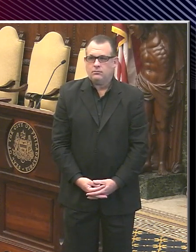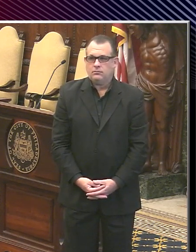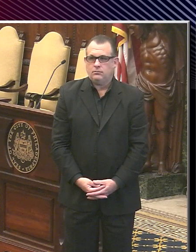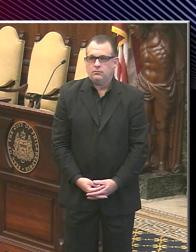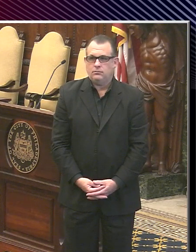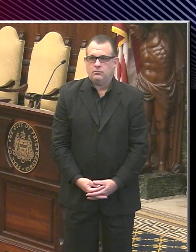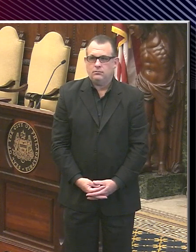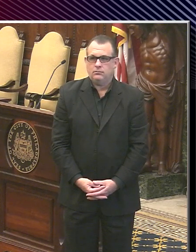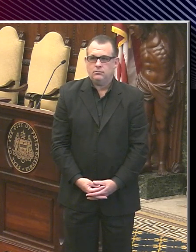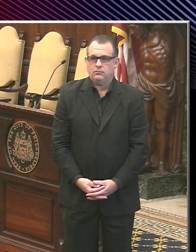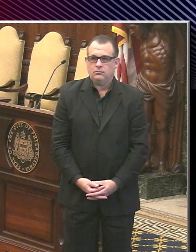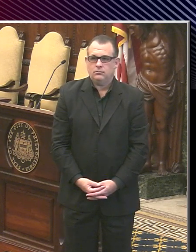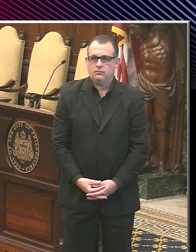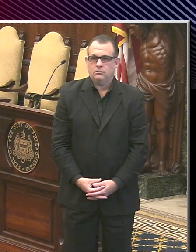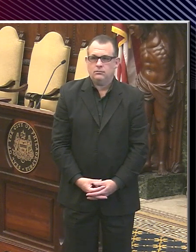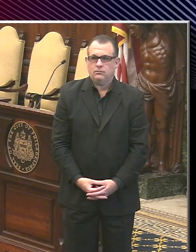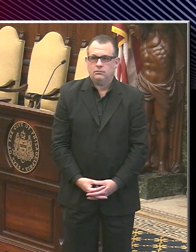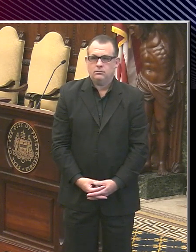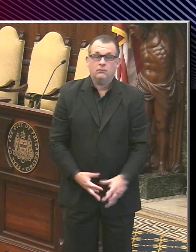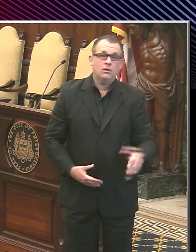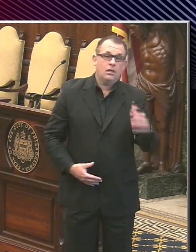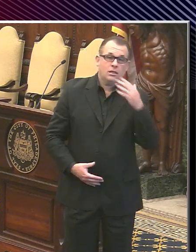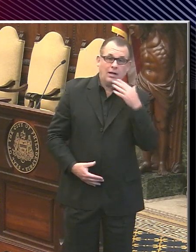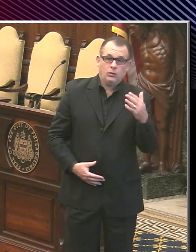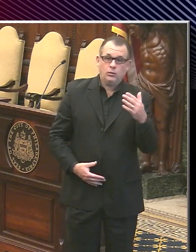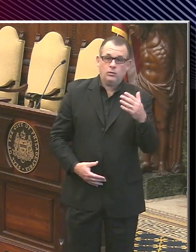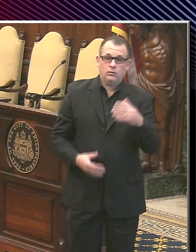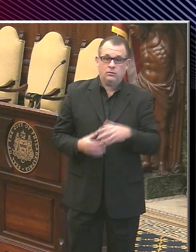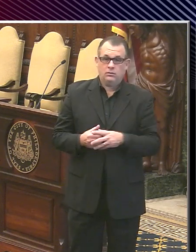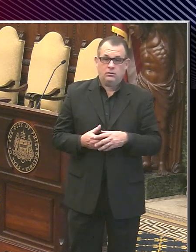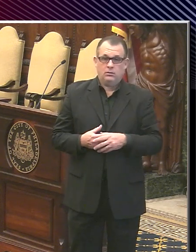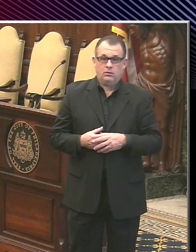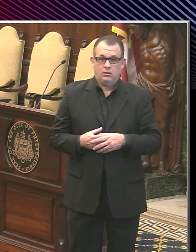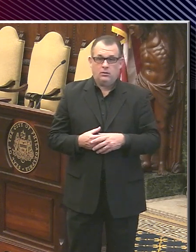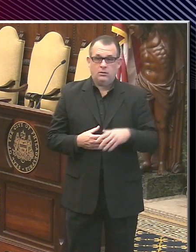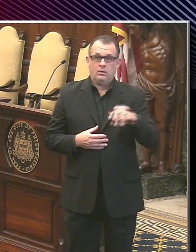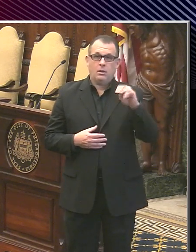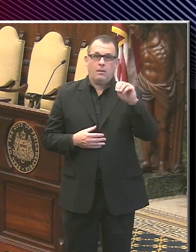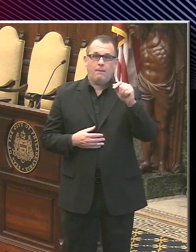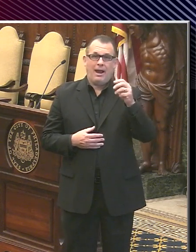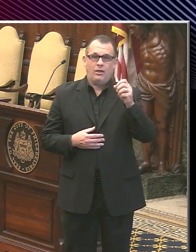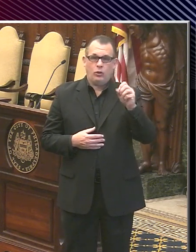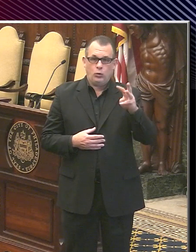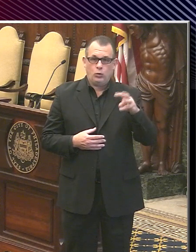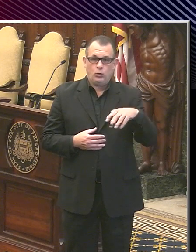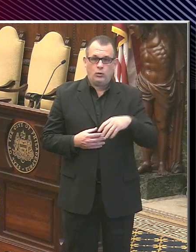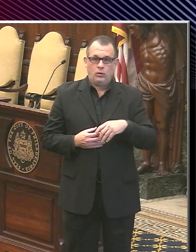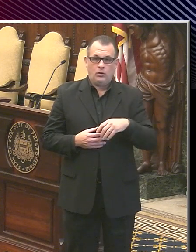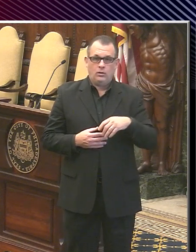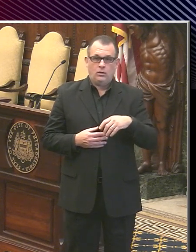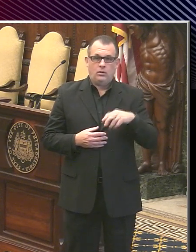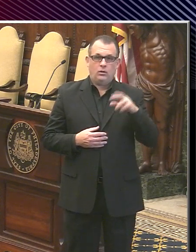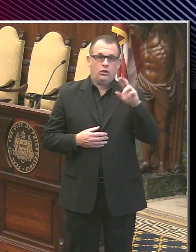correctamente. Thank you, Perla. Let's go to Matthew Rothstein of BizNow.